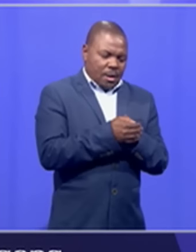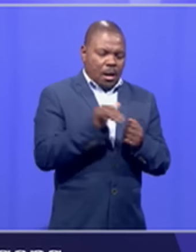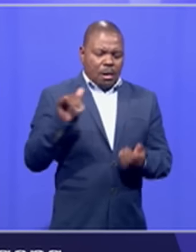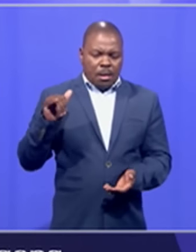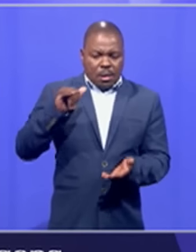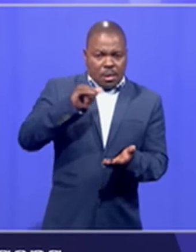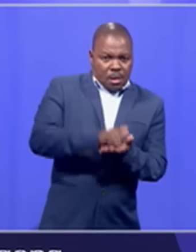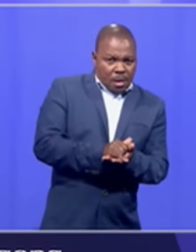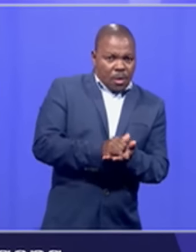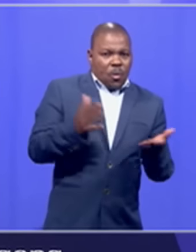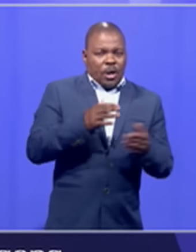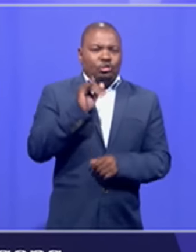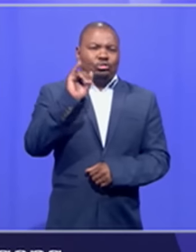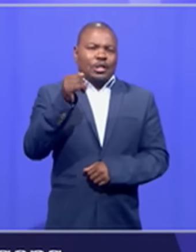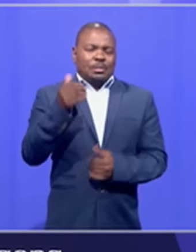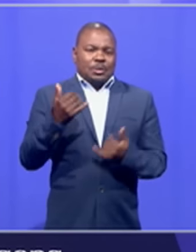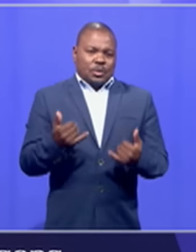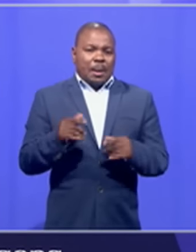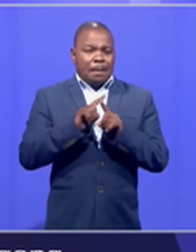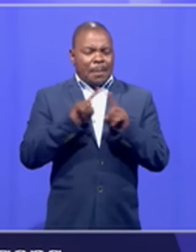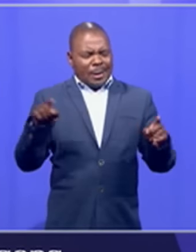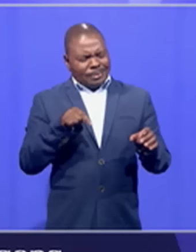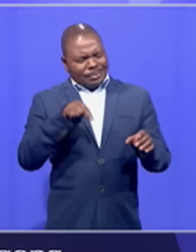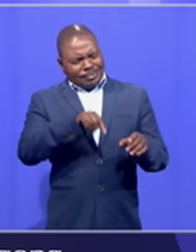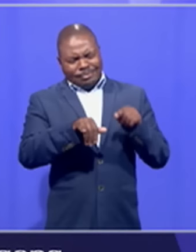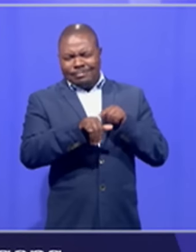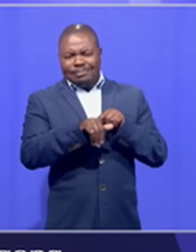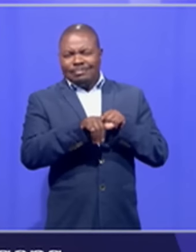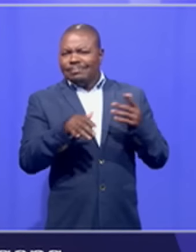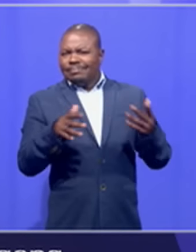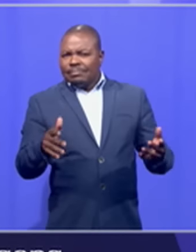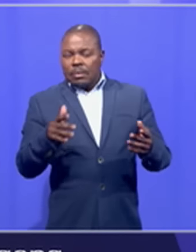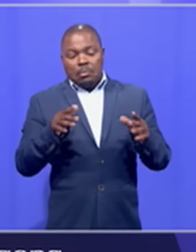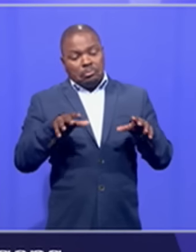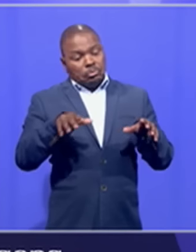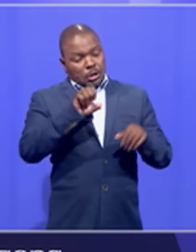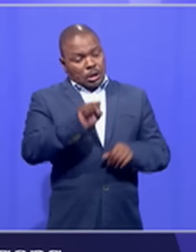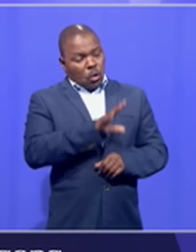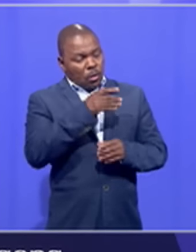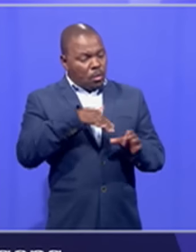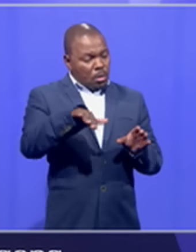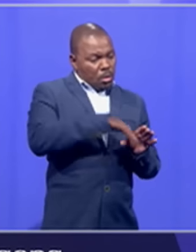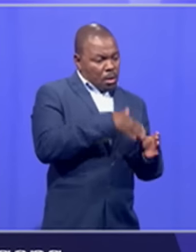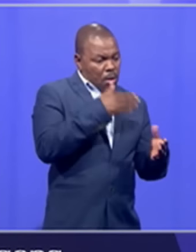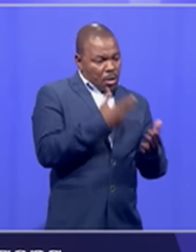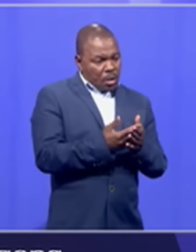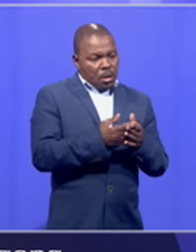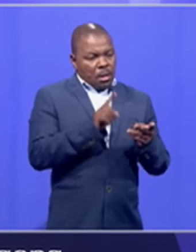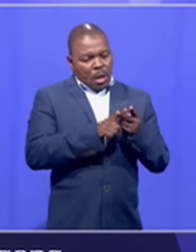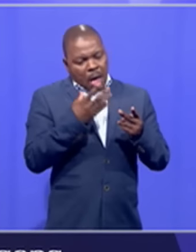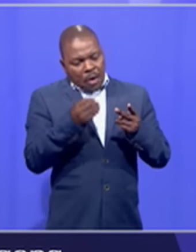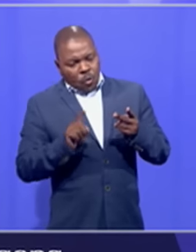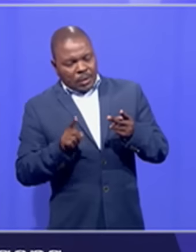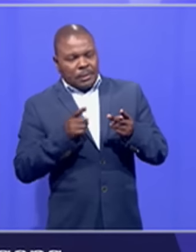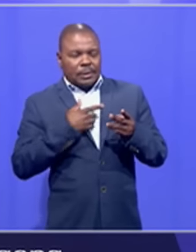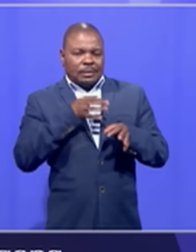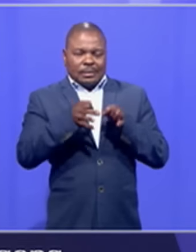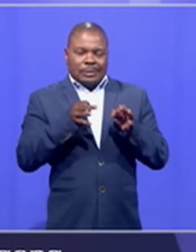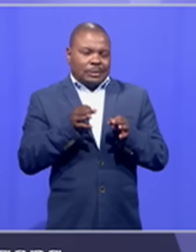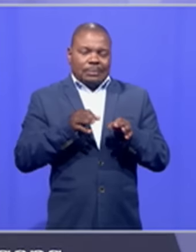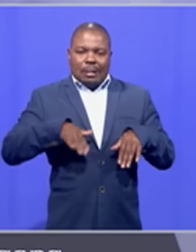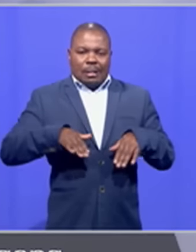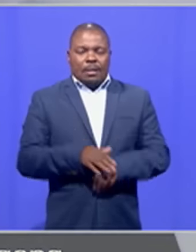ka Johannesburg le kgono e fela ga se wa hlaka gabotse ge ba tla dumelela go utulla le go tsebagatša merwalo yeo ba e swerego.